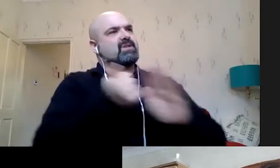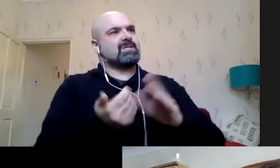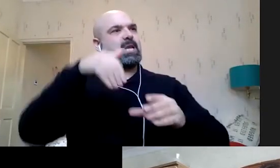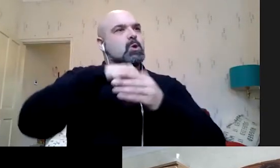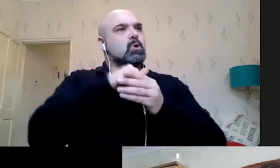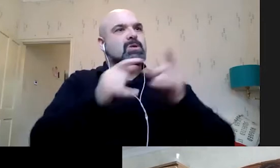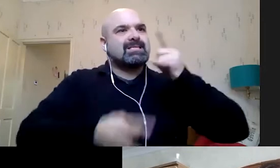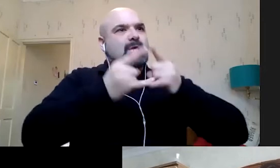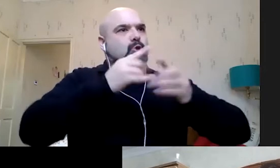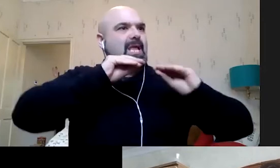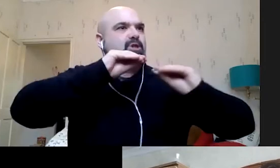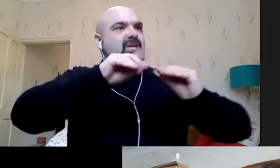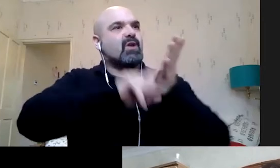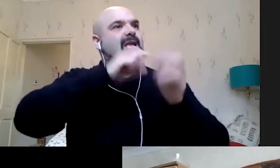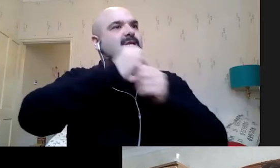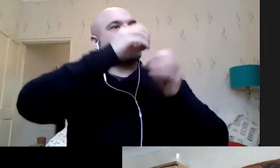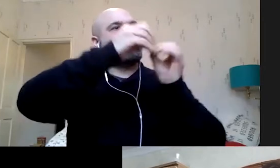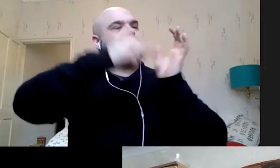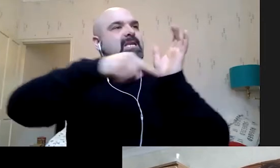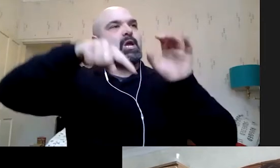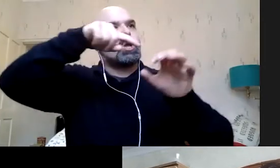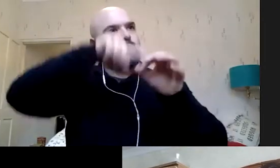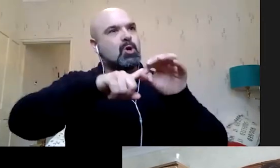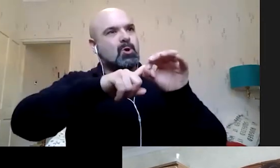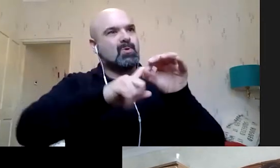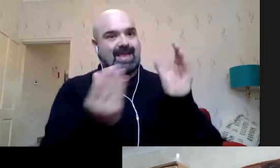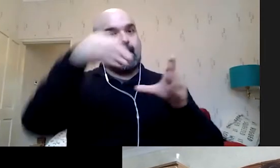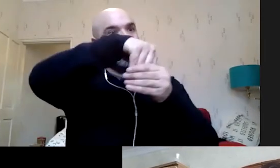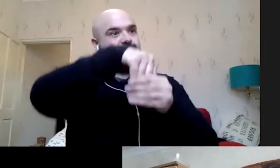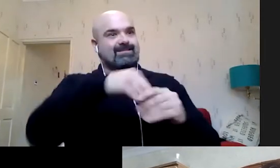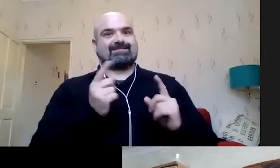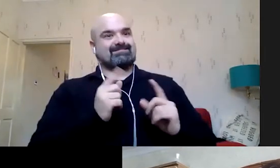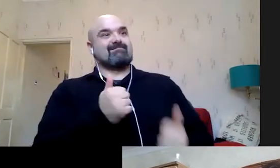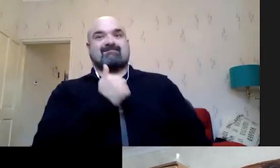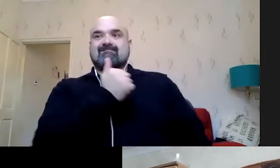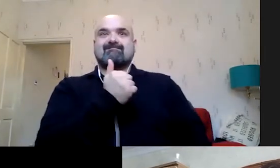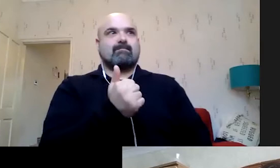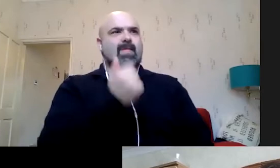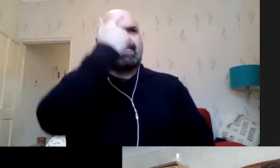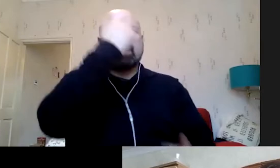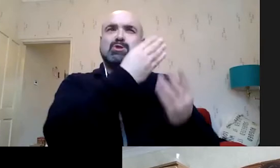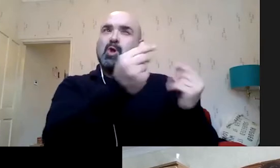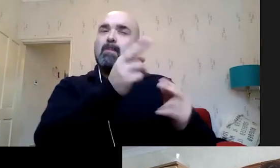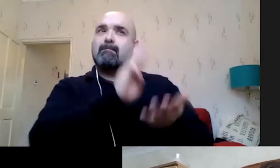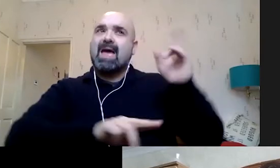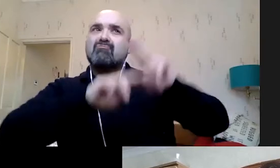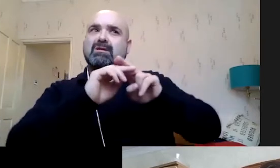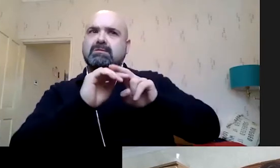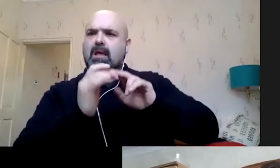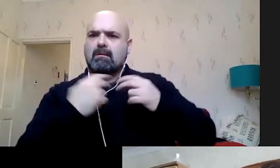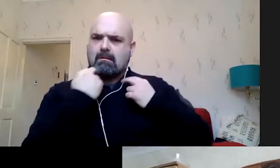for LGBTQ, and including LGBTQ sex education. And I think the pushback from some parents and even some students may